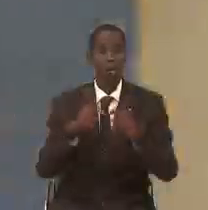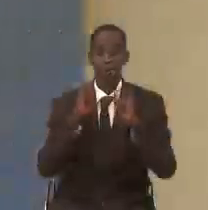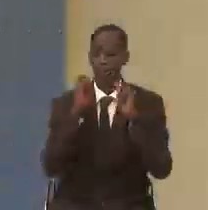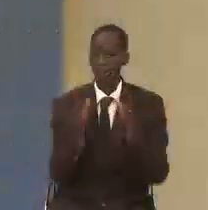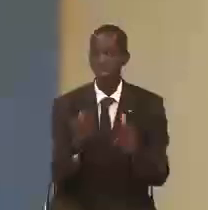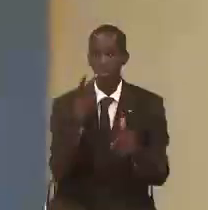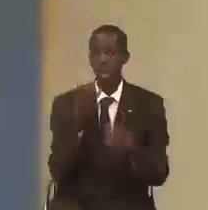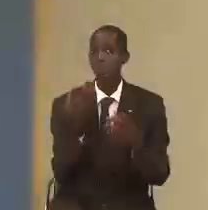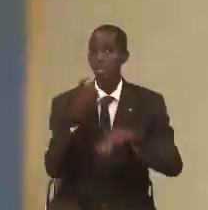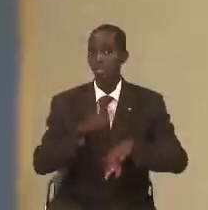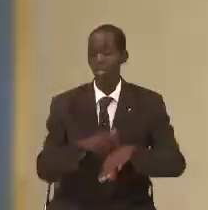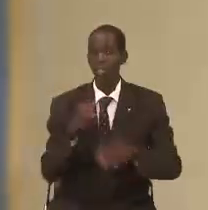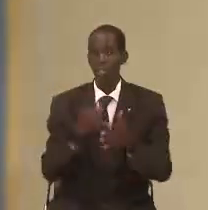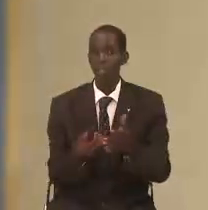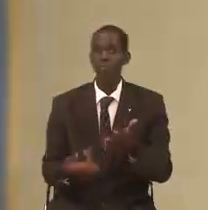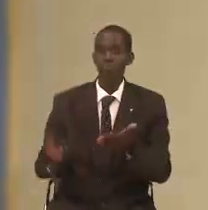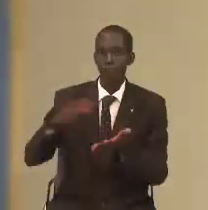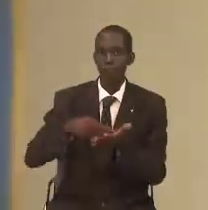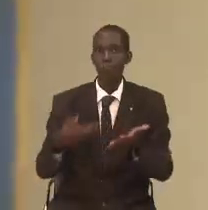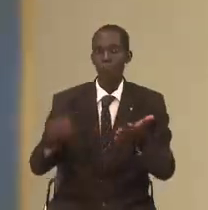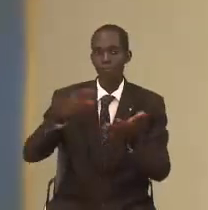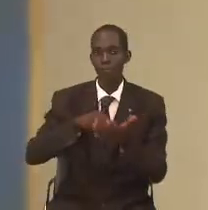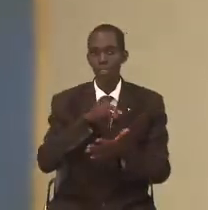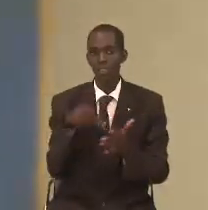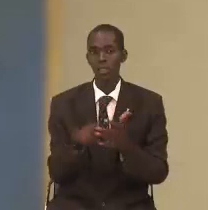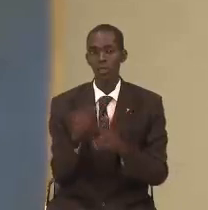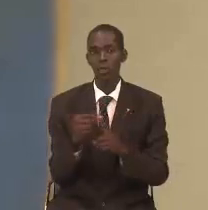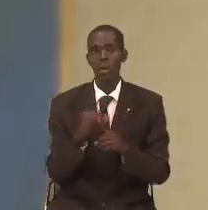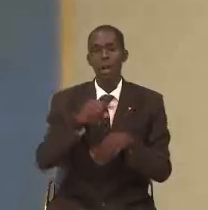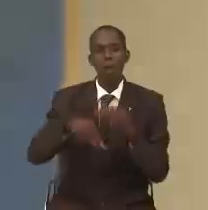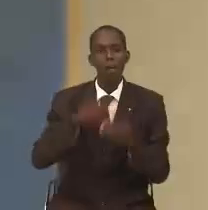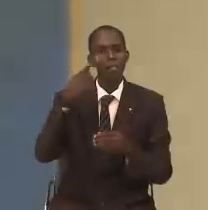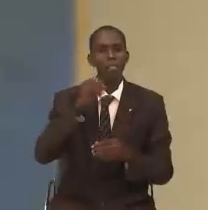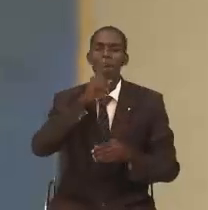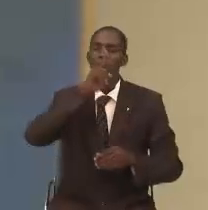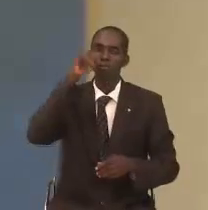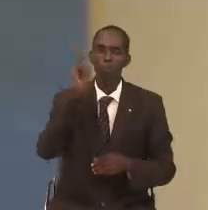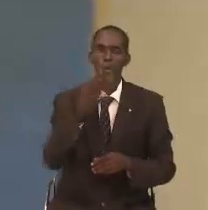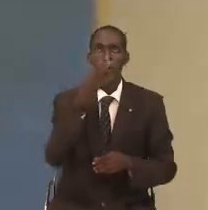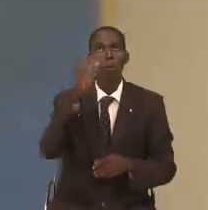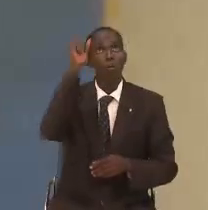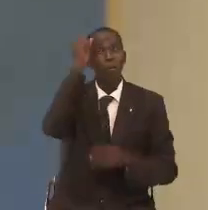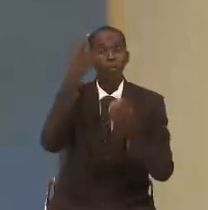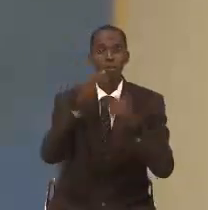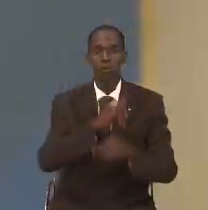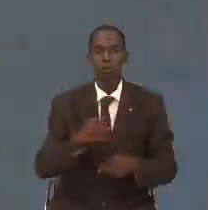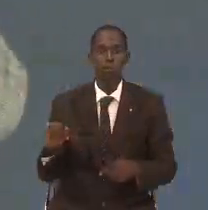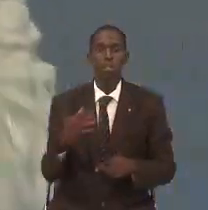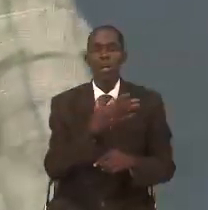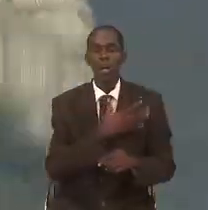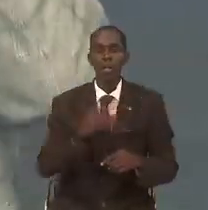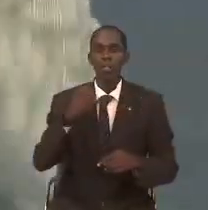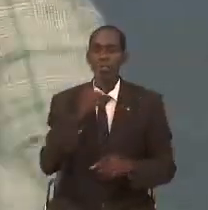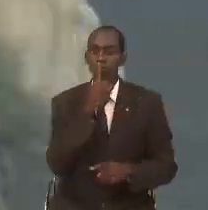telling us about the surety of his coming, the assurance of his coming, and the definite point that